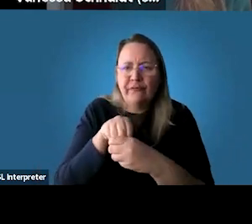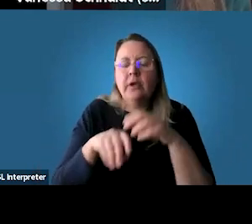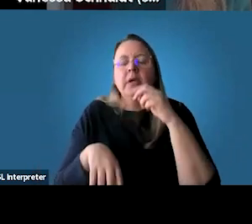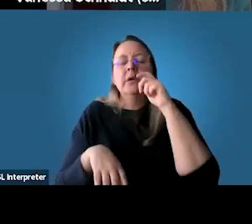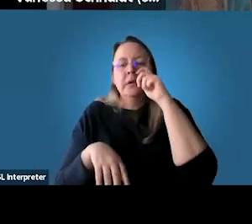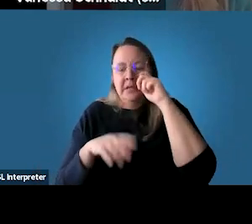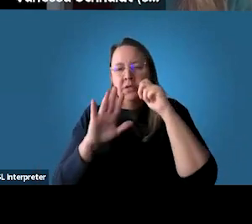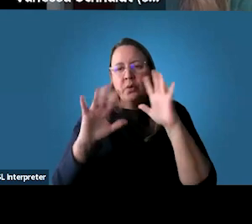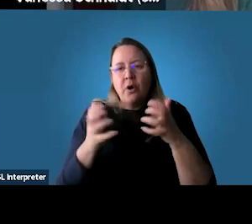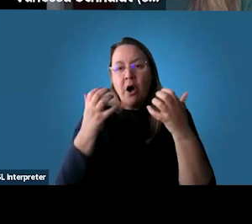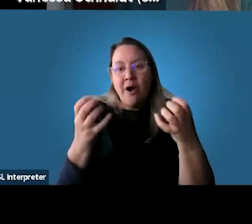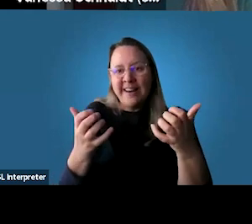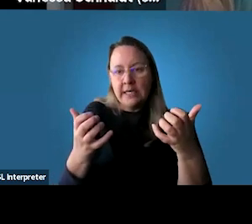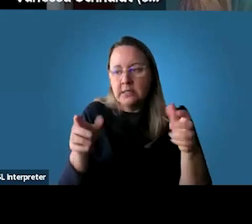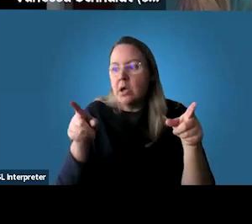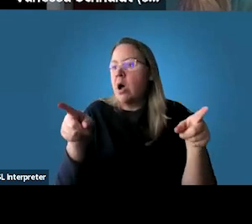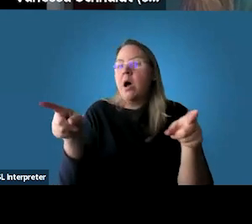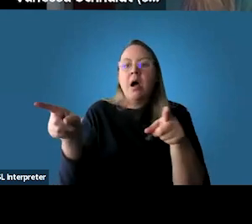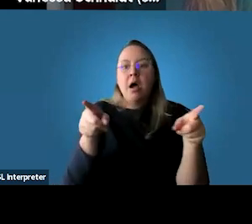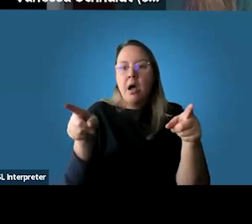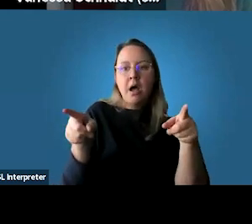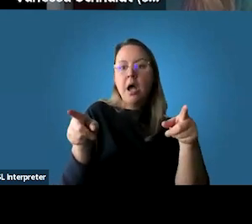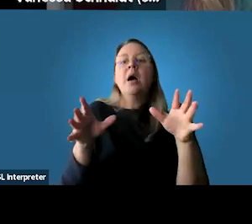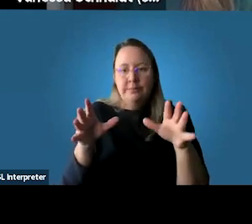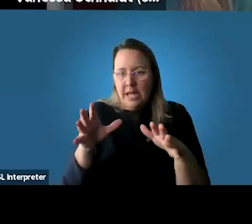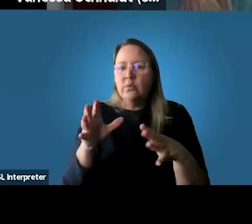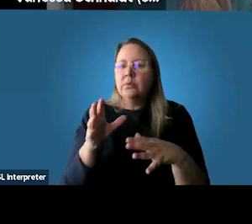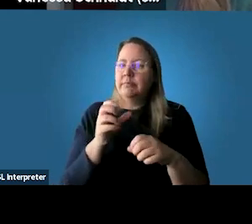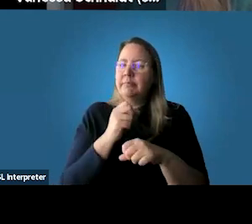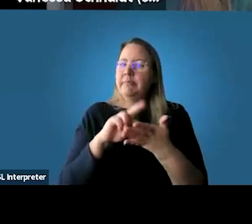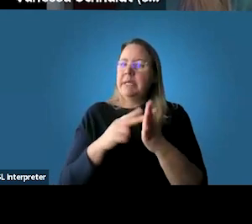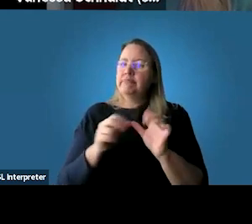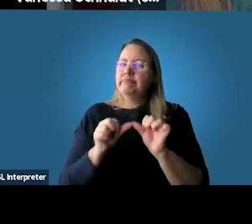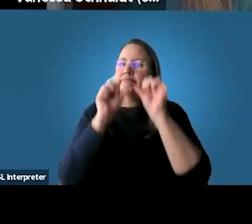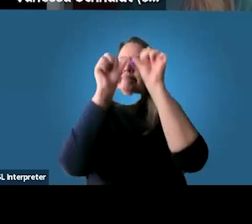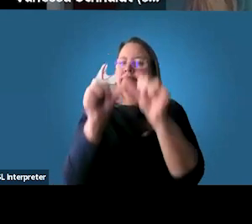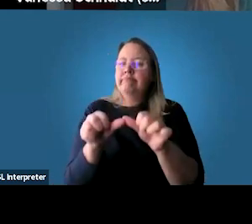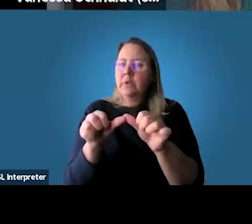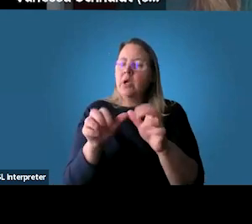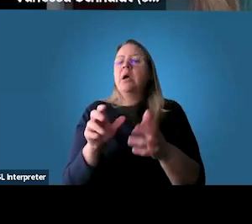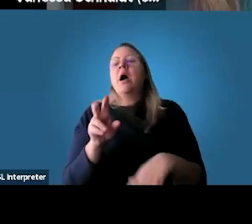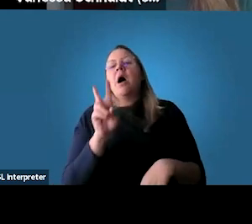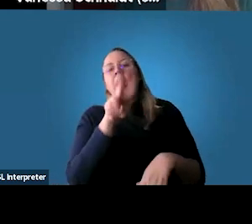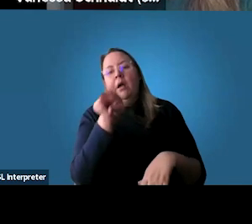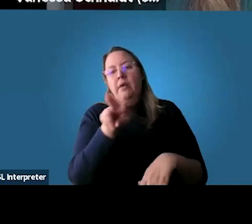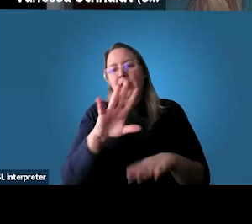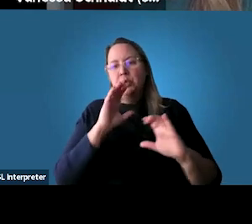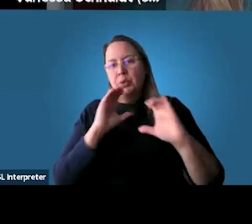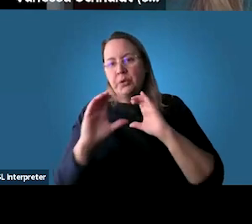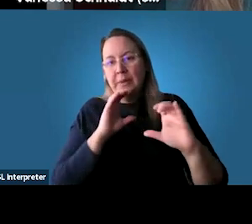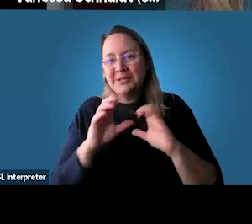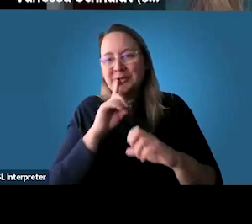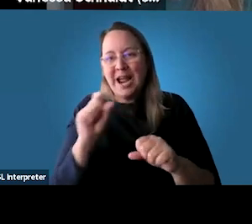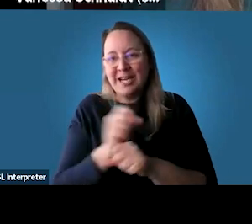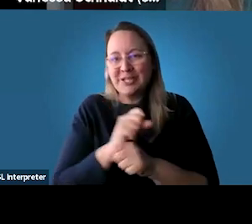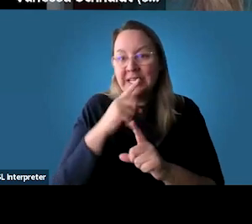your audiences now will set you up down the road for being able to assess if your communications efforts are on